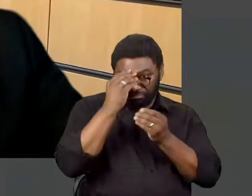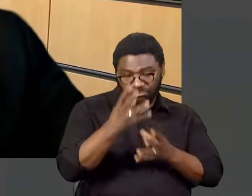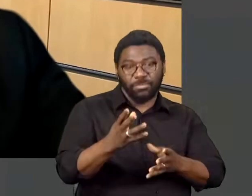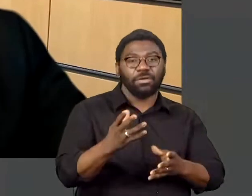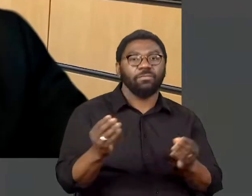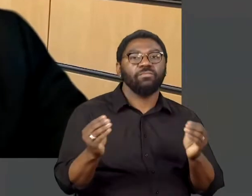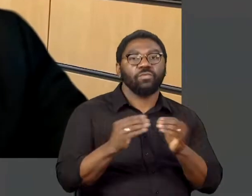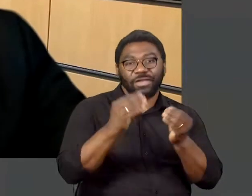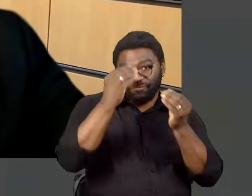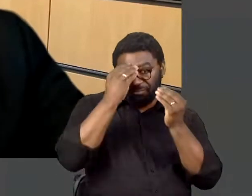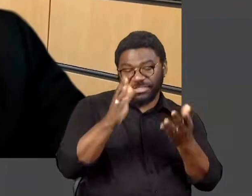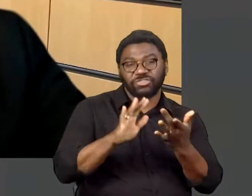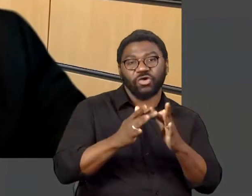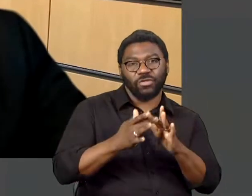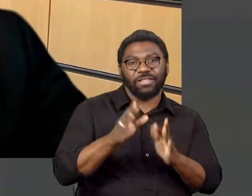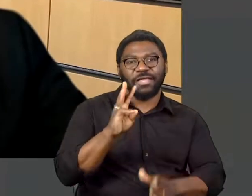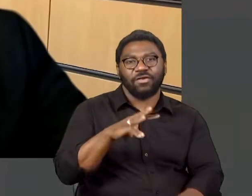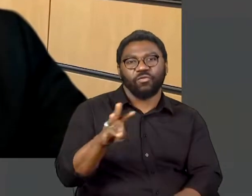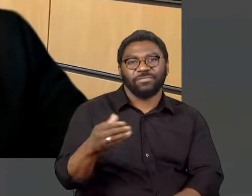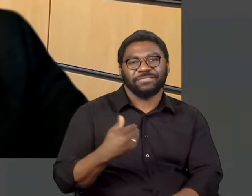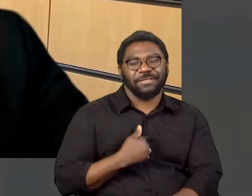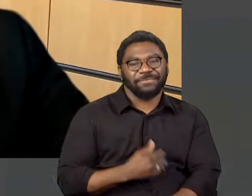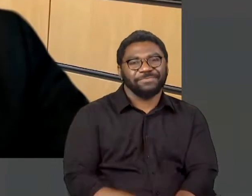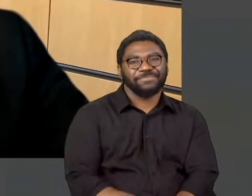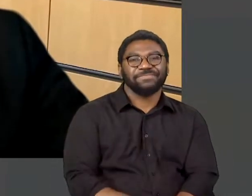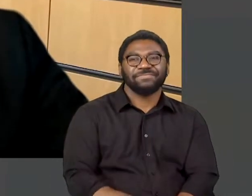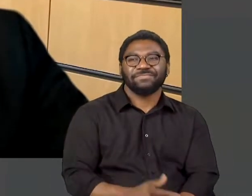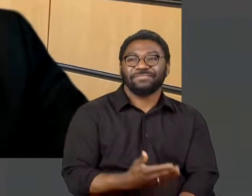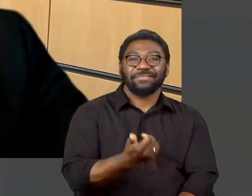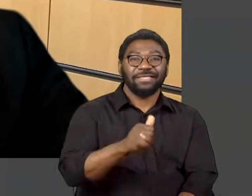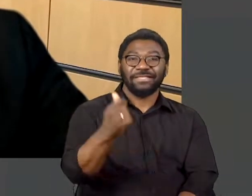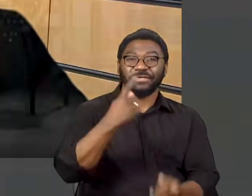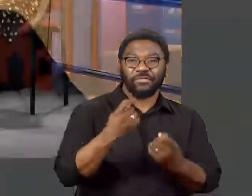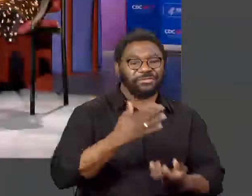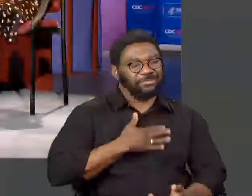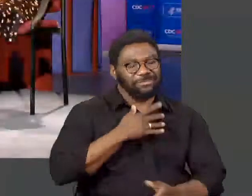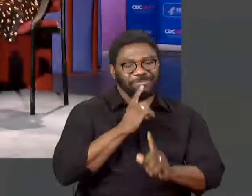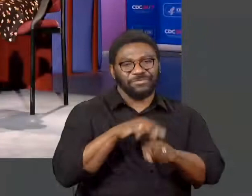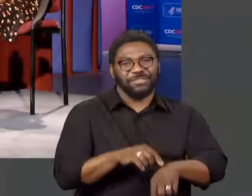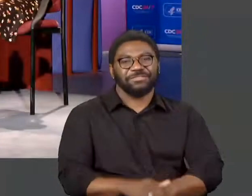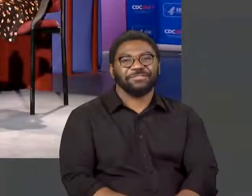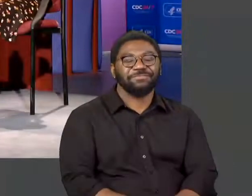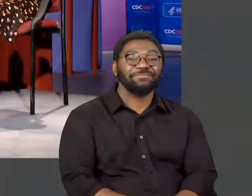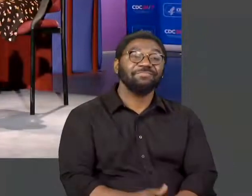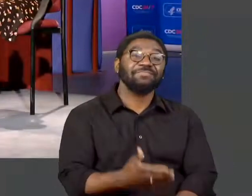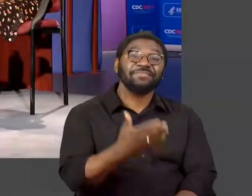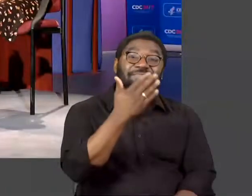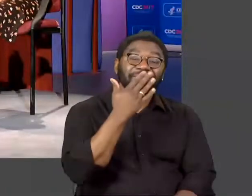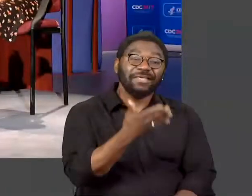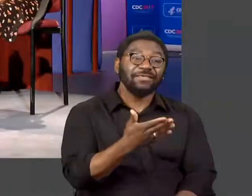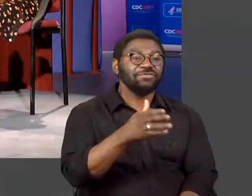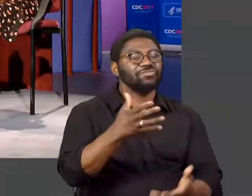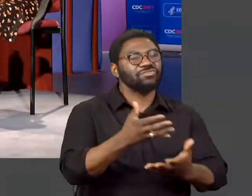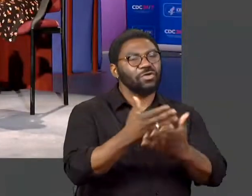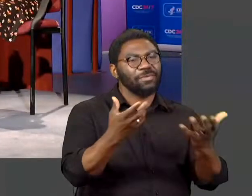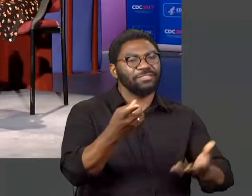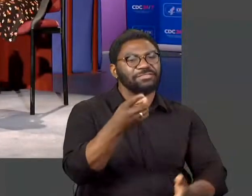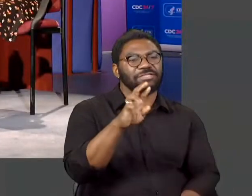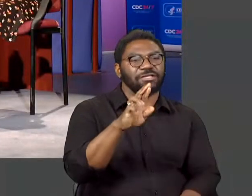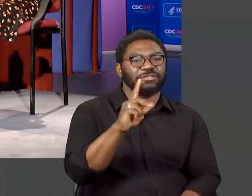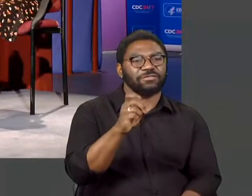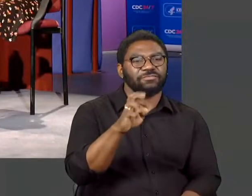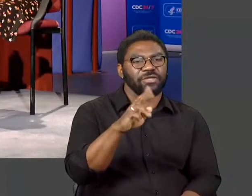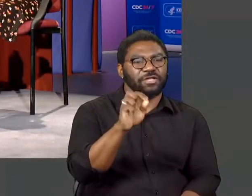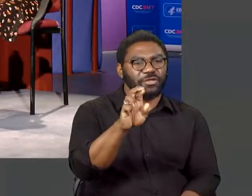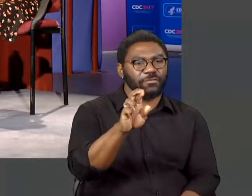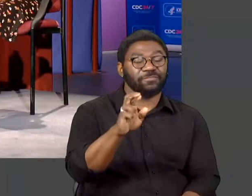additional information on our website. Happy to answer any questions. Thank you so much, Dr. Prater. Finally, I'd like